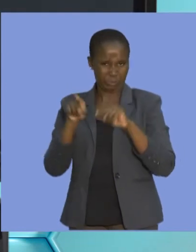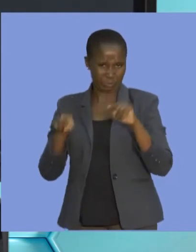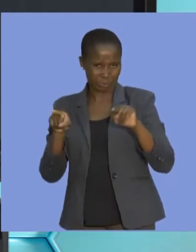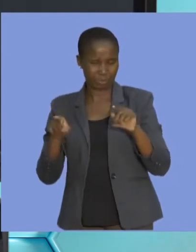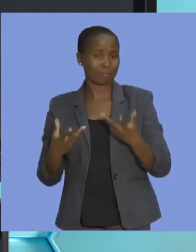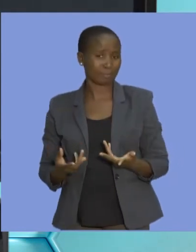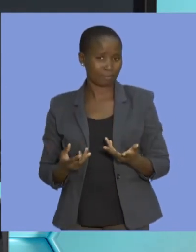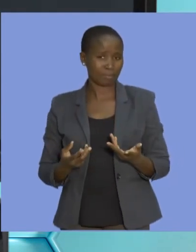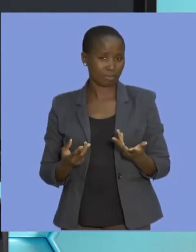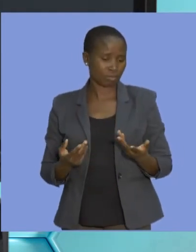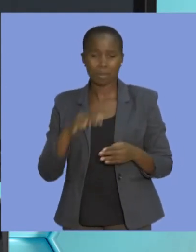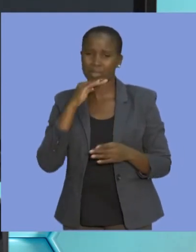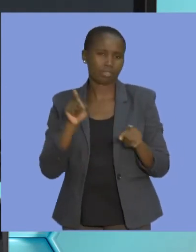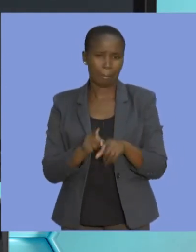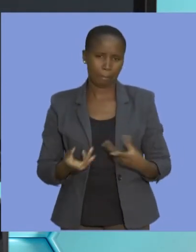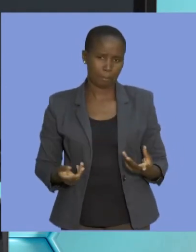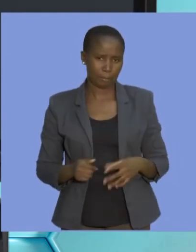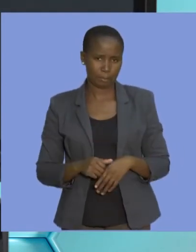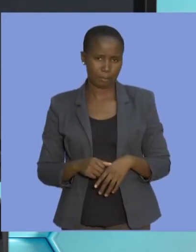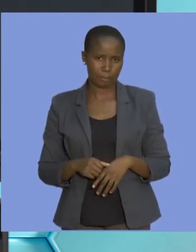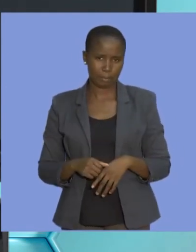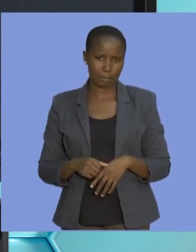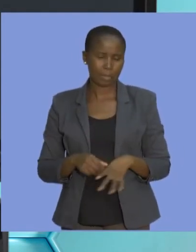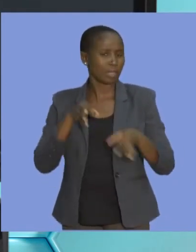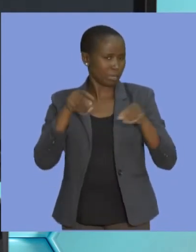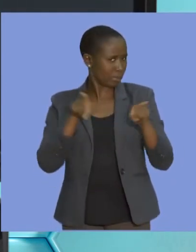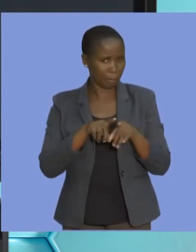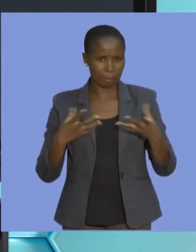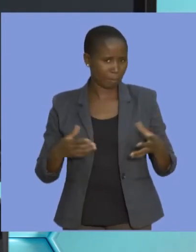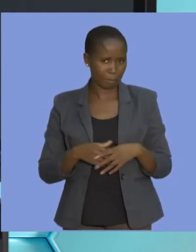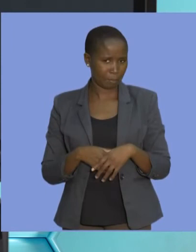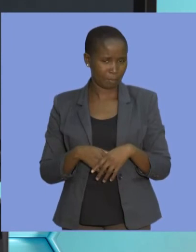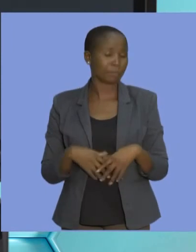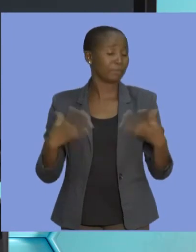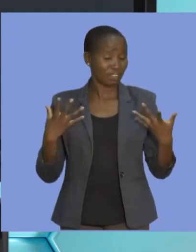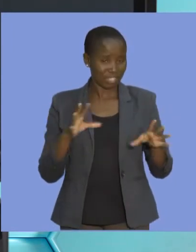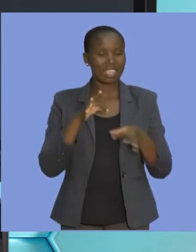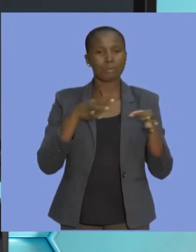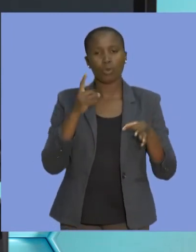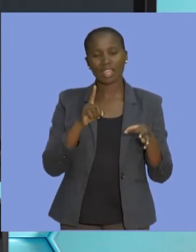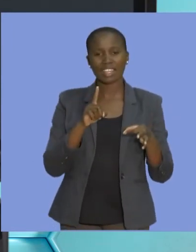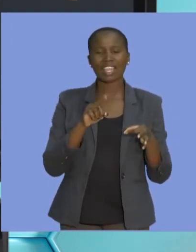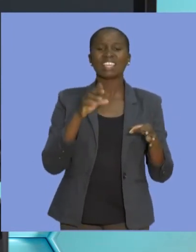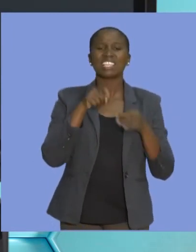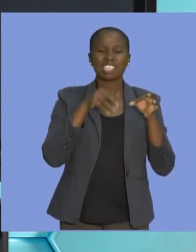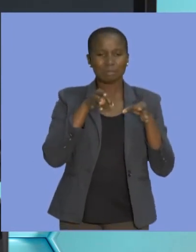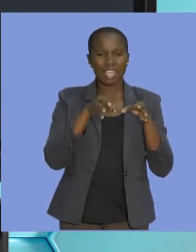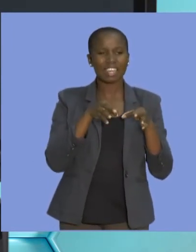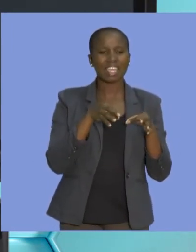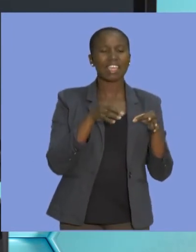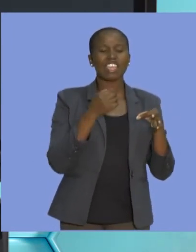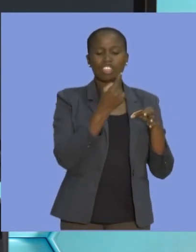They mean exactly the same thing. They explain the same thing. They explain each and every data